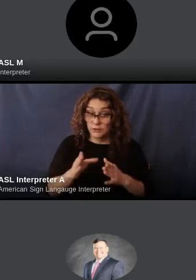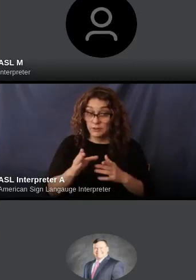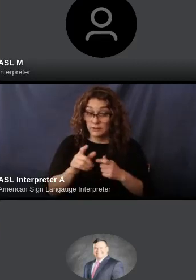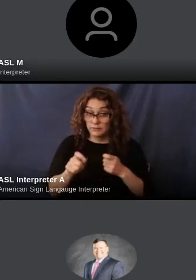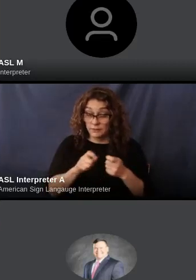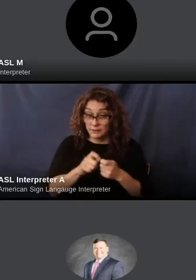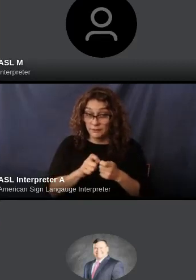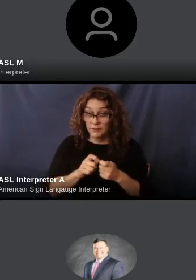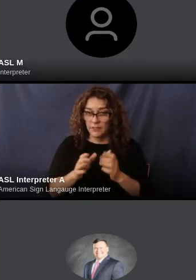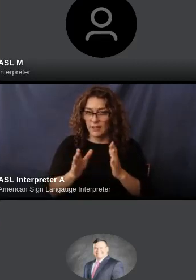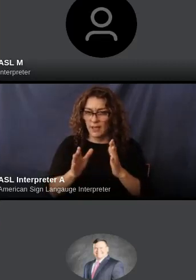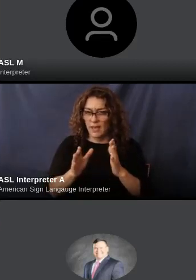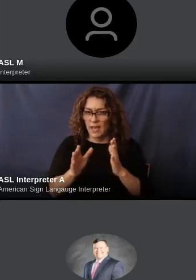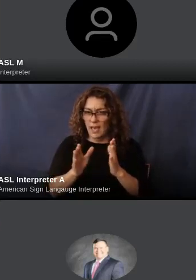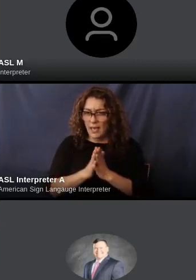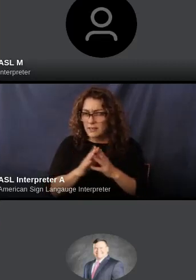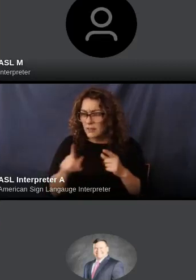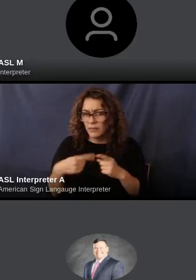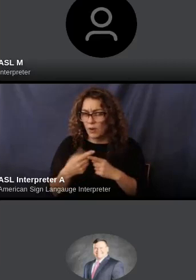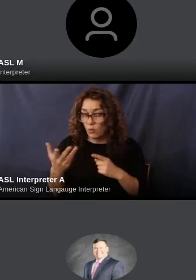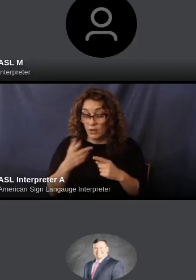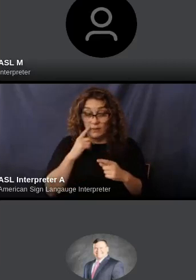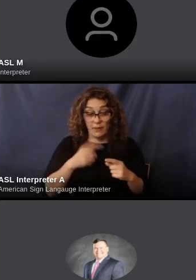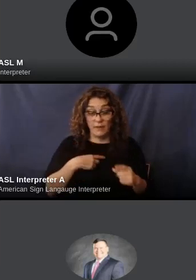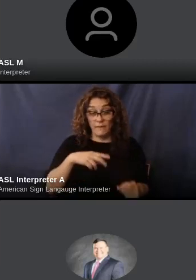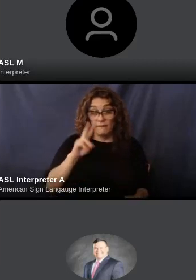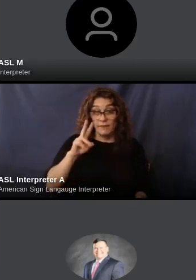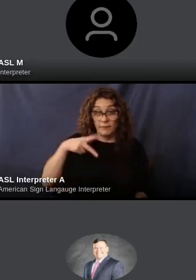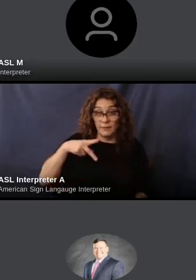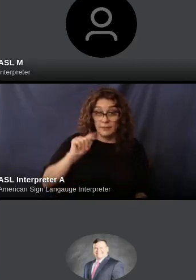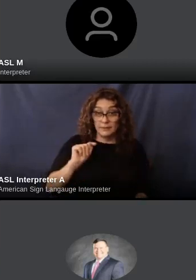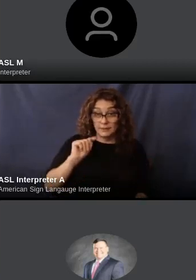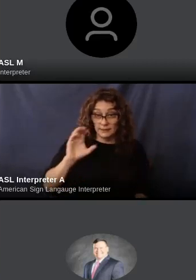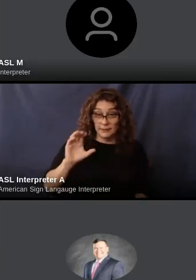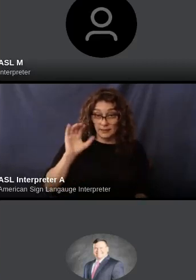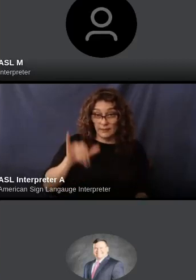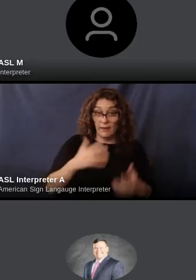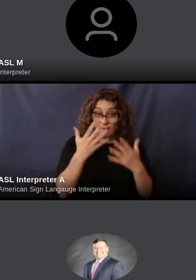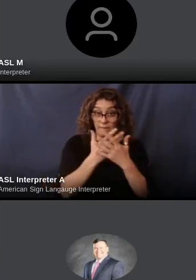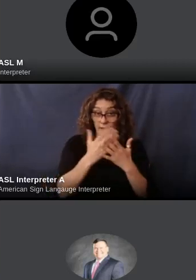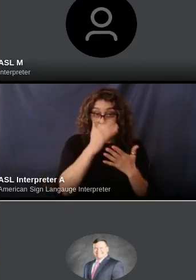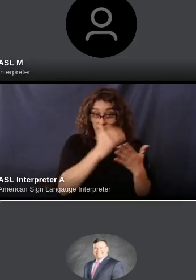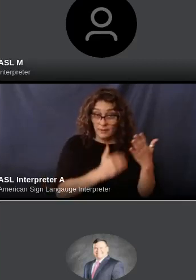about somebody that was listed in the VTTC as an approved provider?